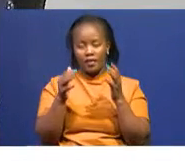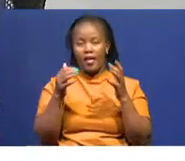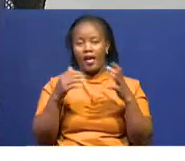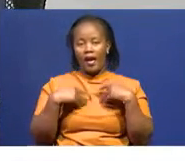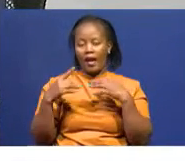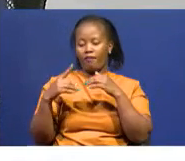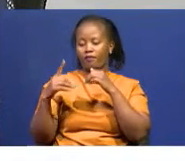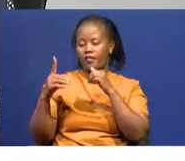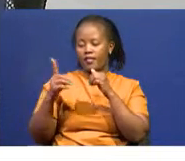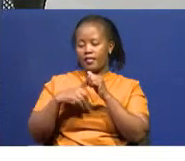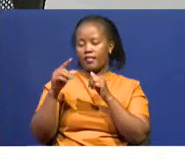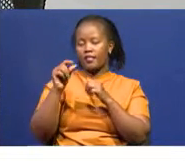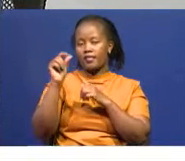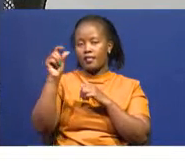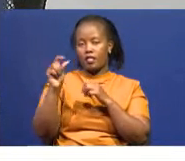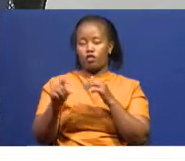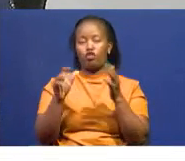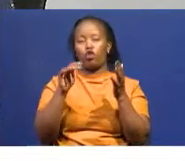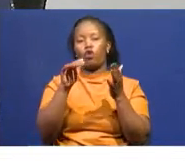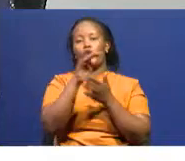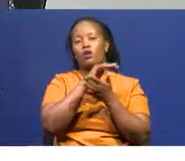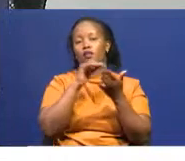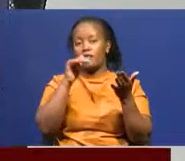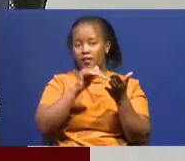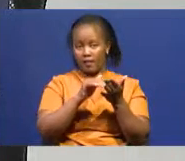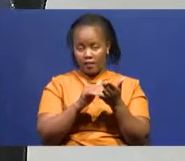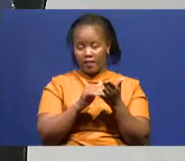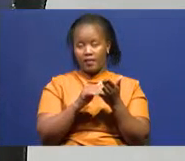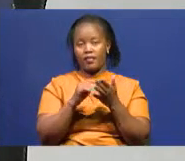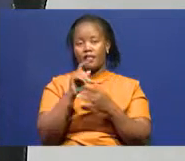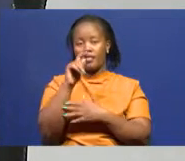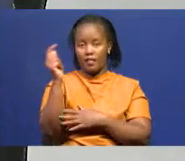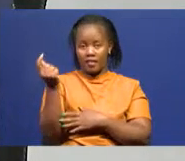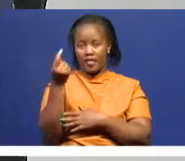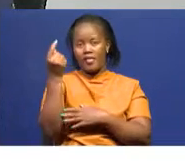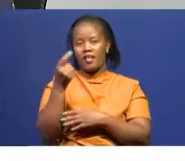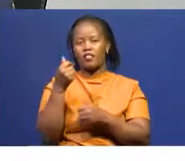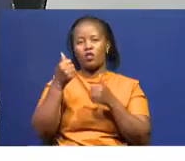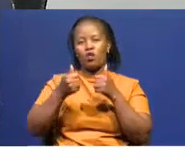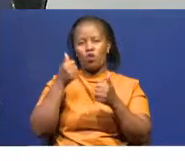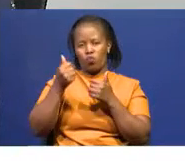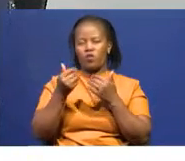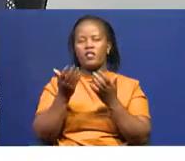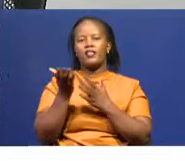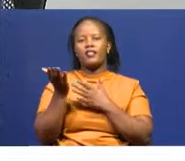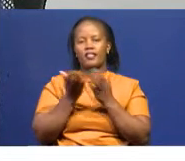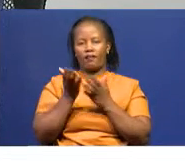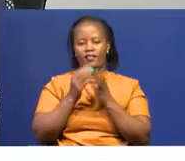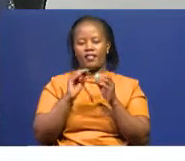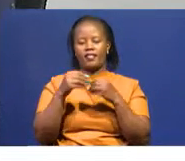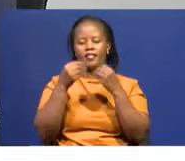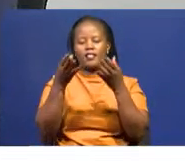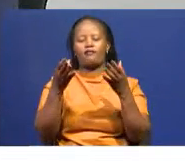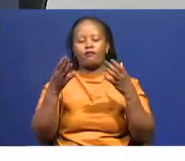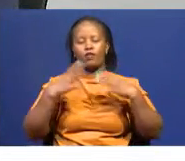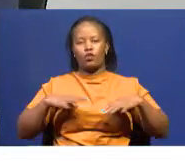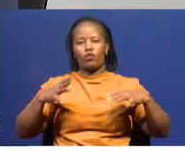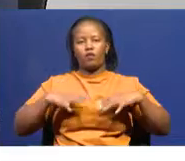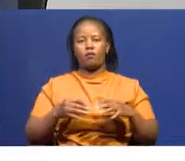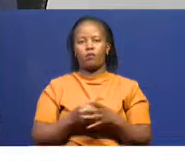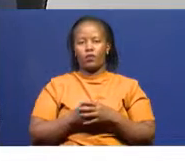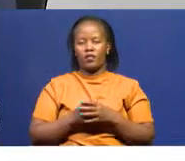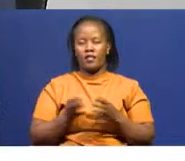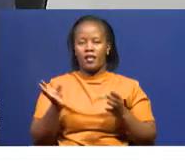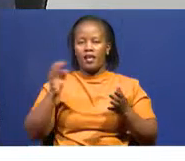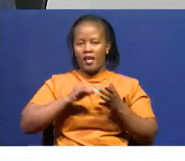regional diagnostic centers mm-hmm. in Kenya that are able to offer pathology services to the patients. Again, to loop in